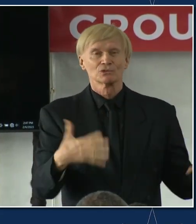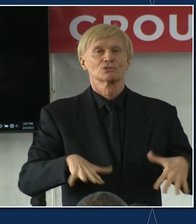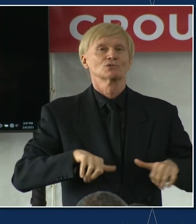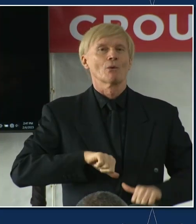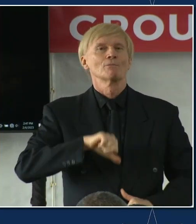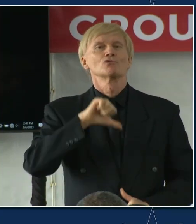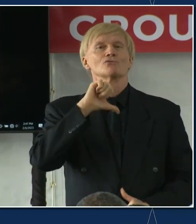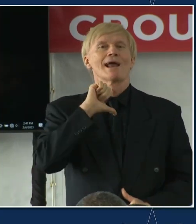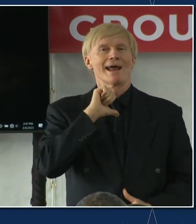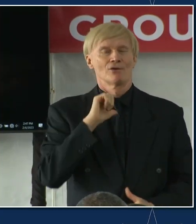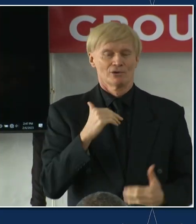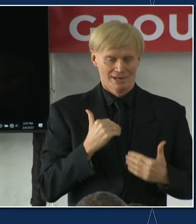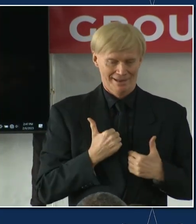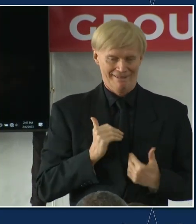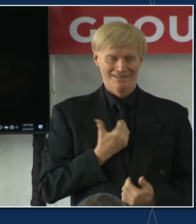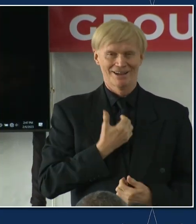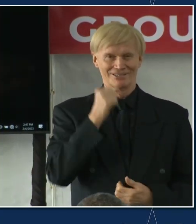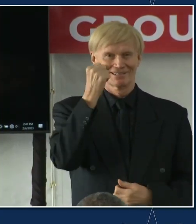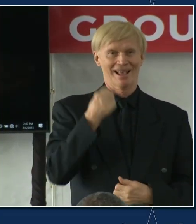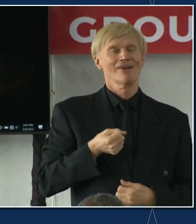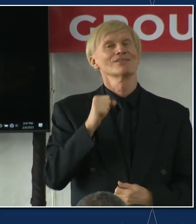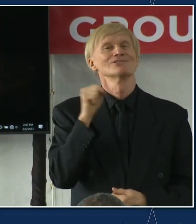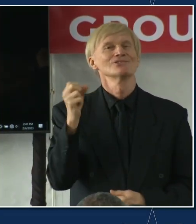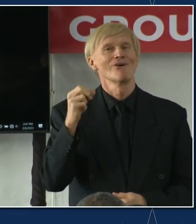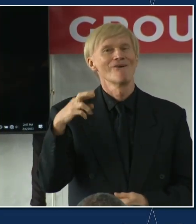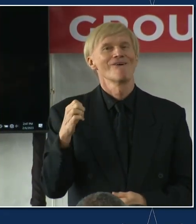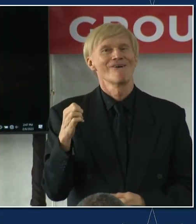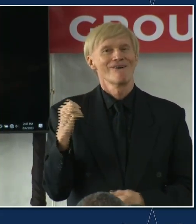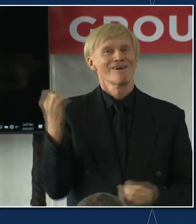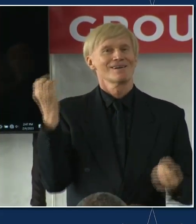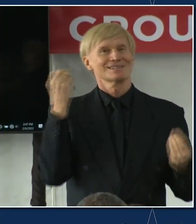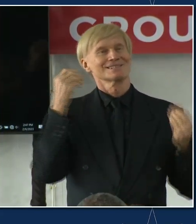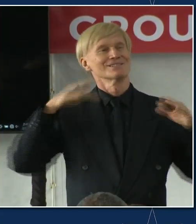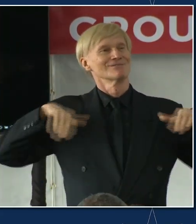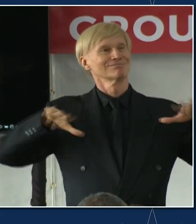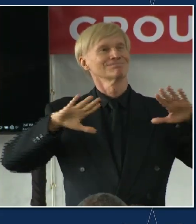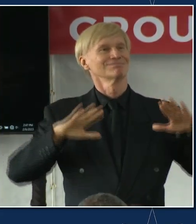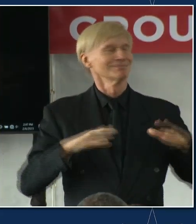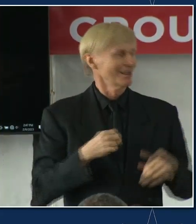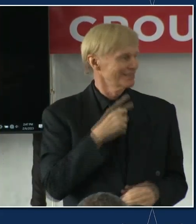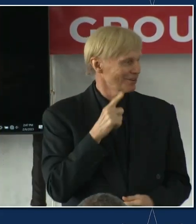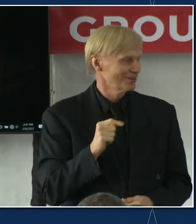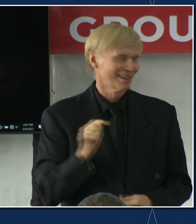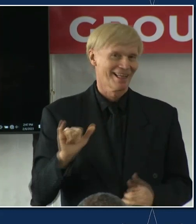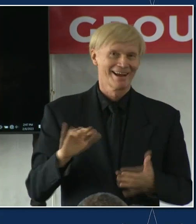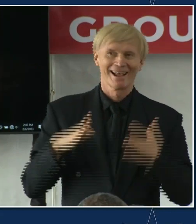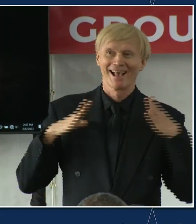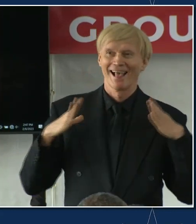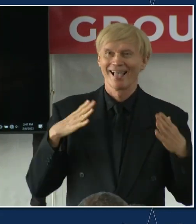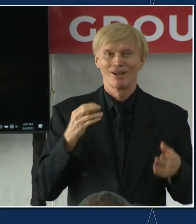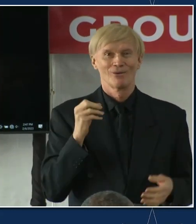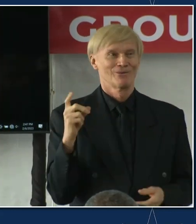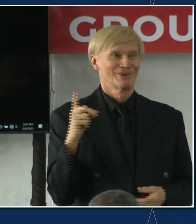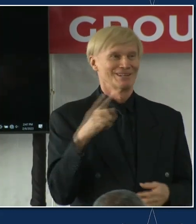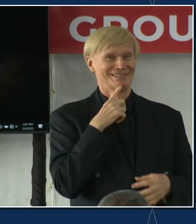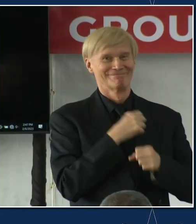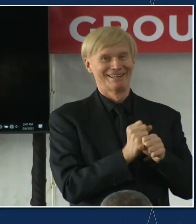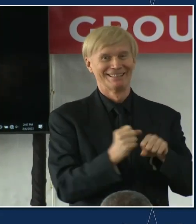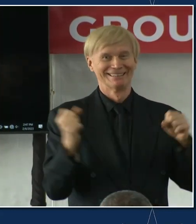to have our South Shore considered, and I'm quoting this, the Hollywood of the